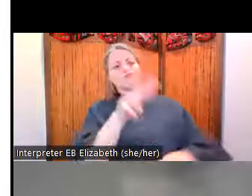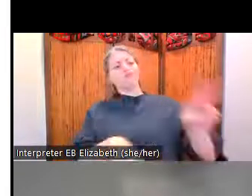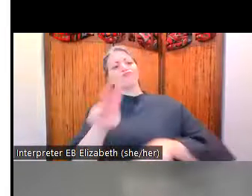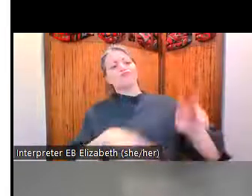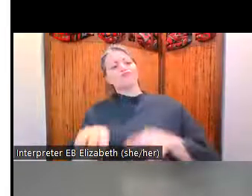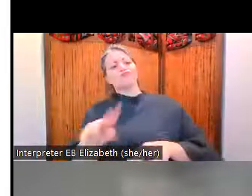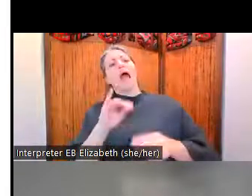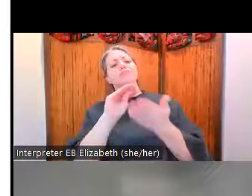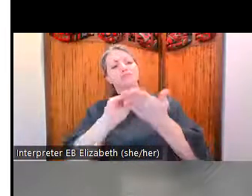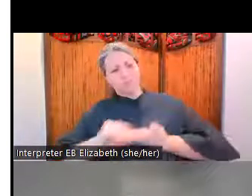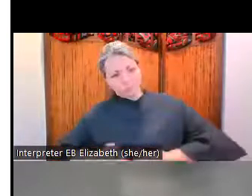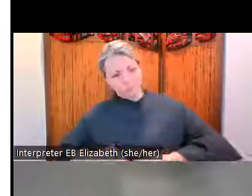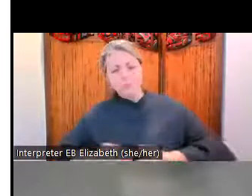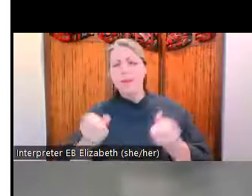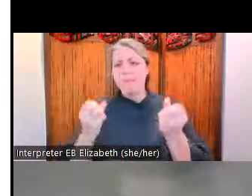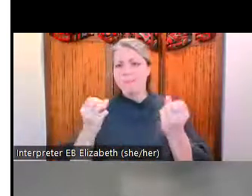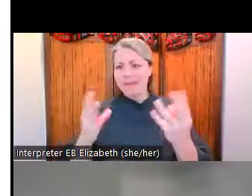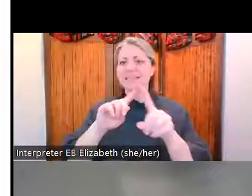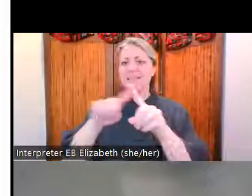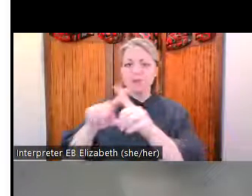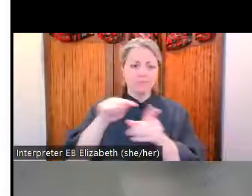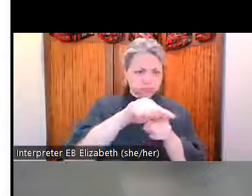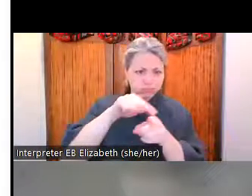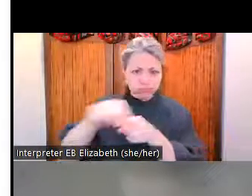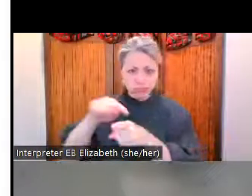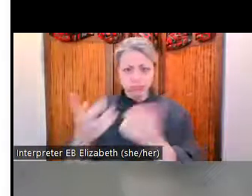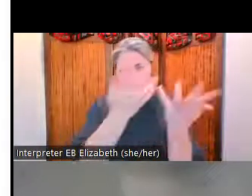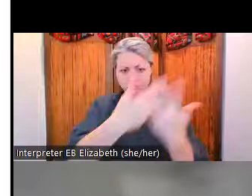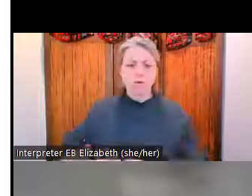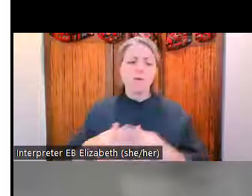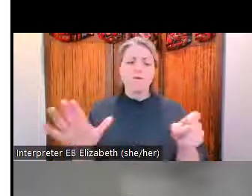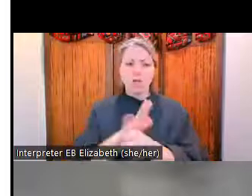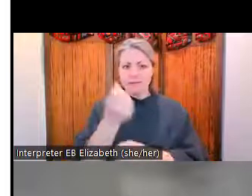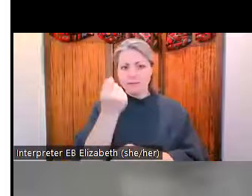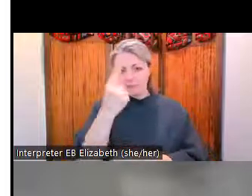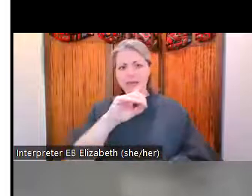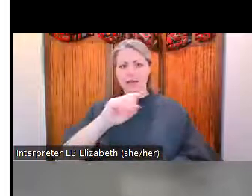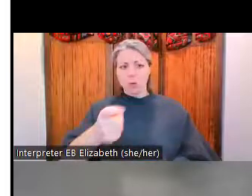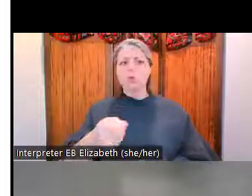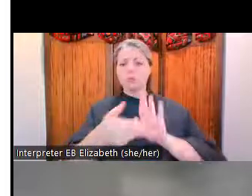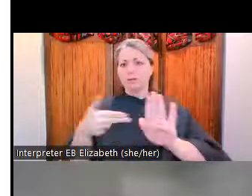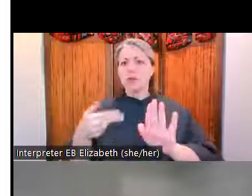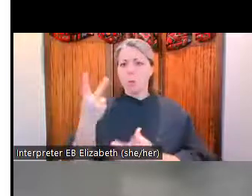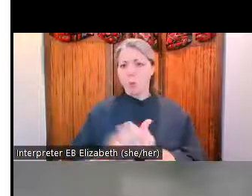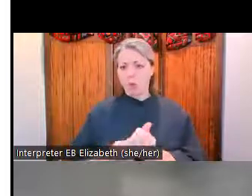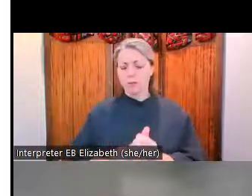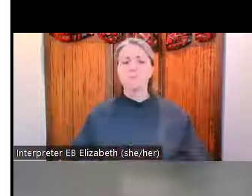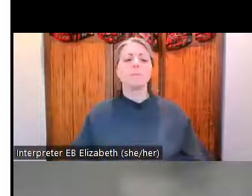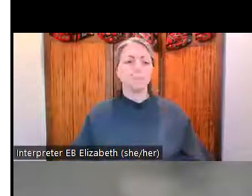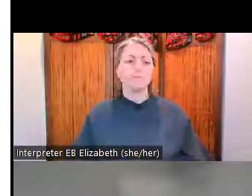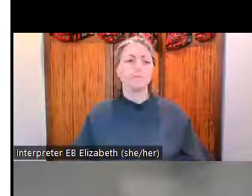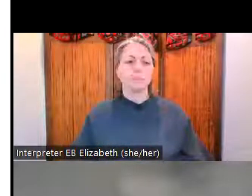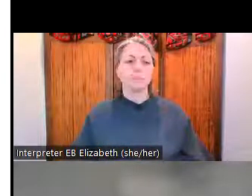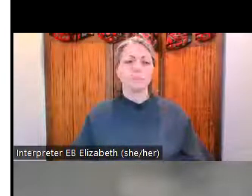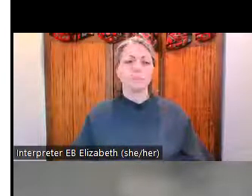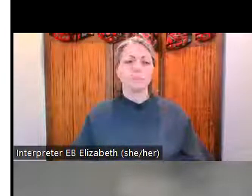often multidisciplinary care to do comprehensive work. What do we know about our evidence base? The